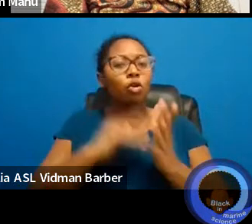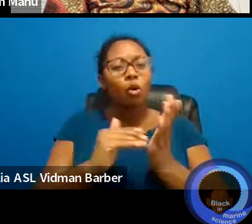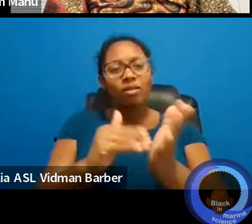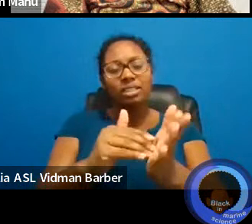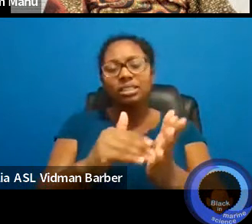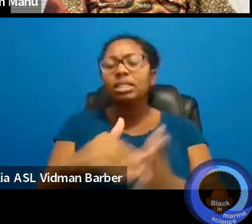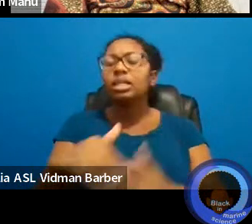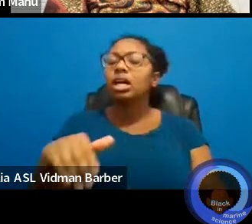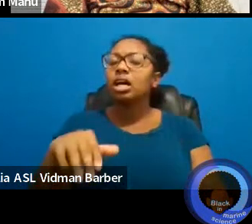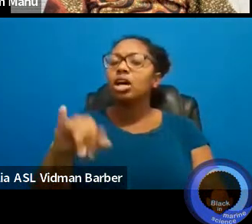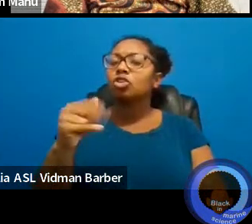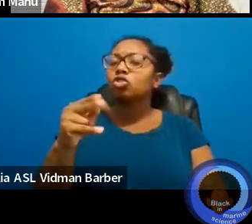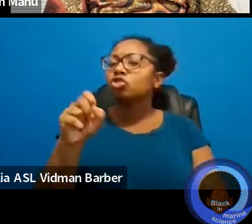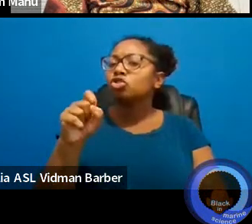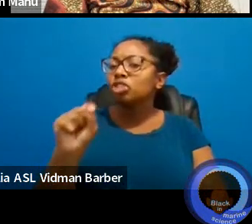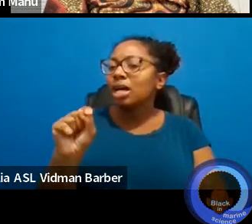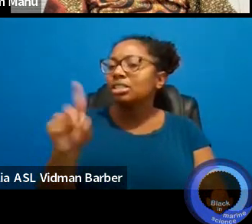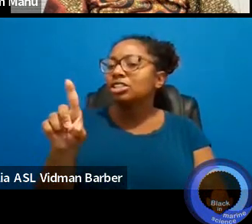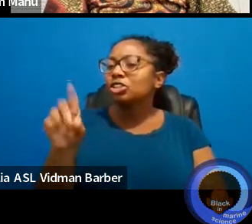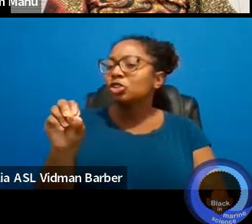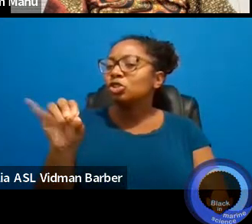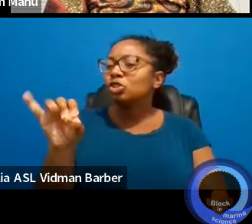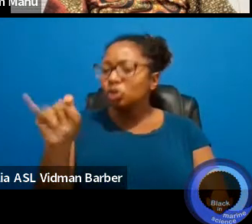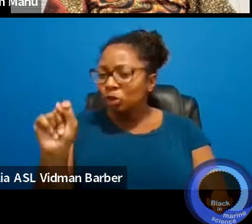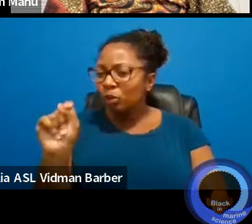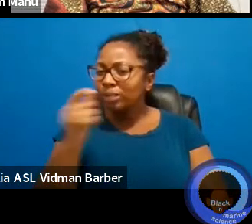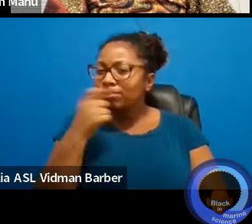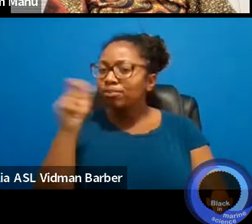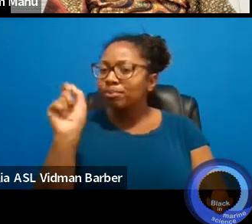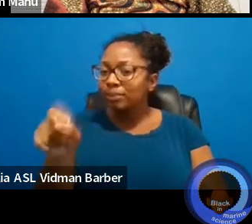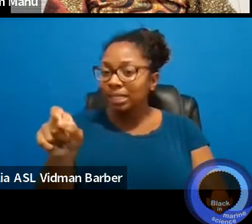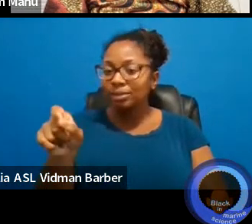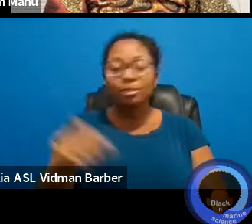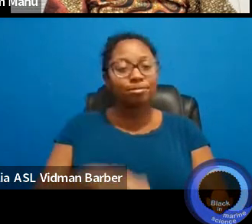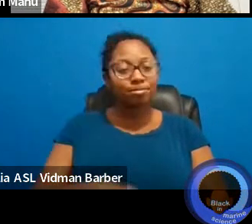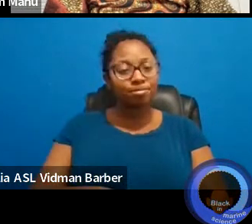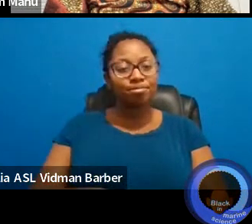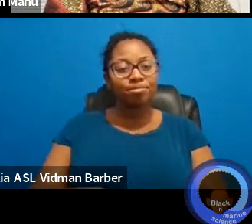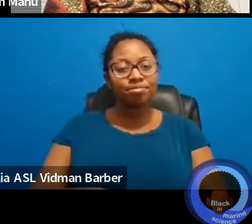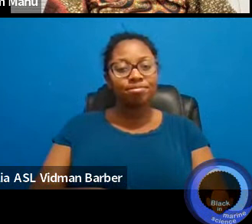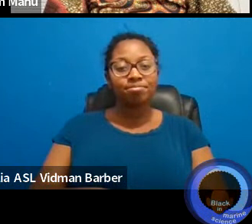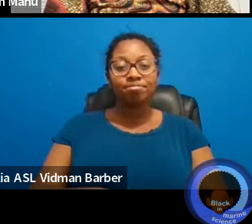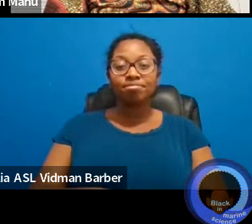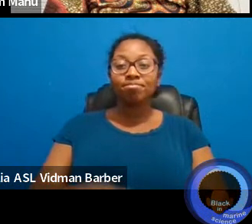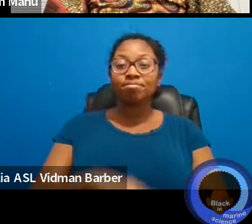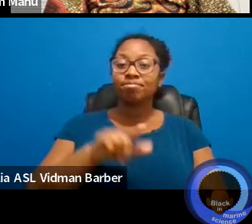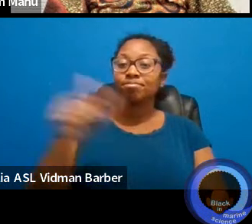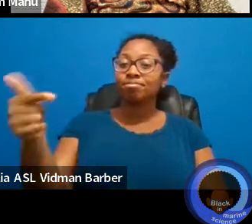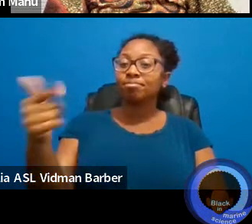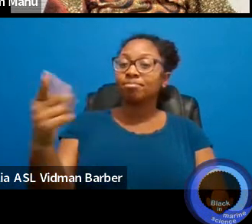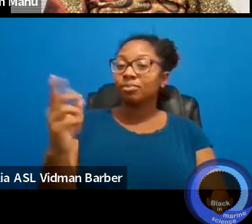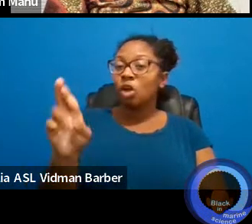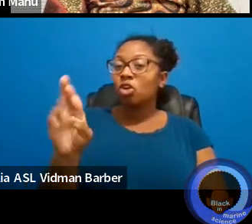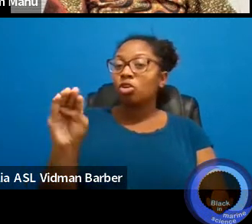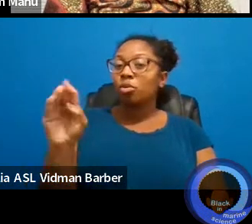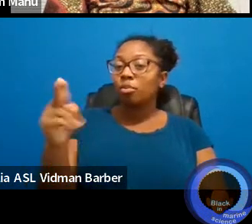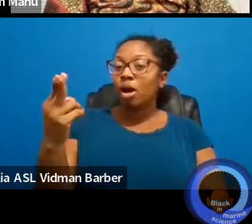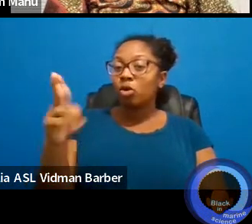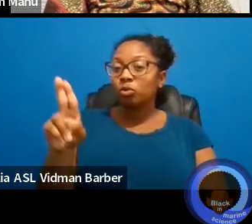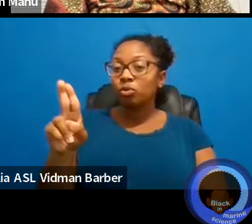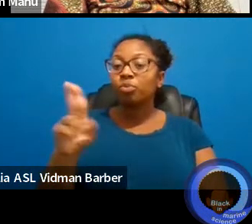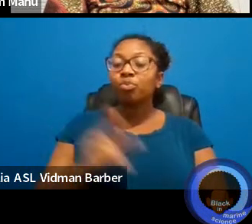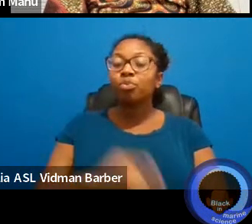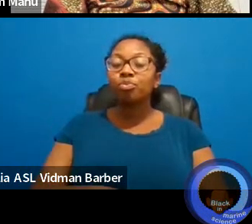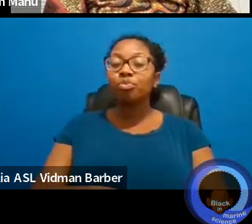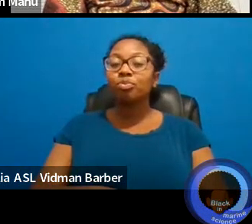resilient. And passing it on to you, Dr. Mahu, what advice would you give the next generation of Blacks in marine science that are studying